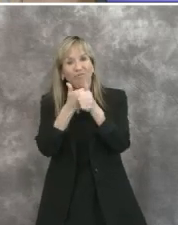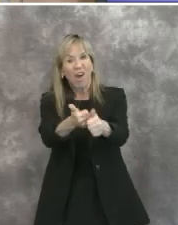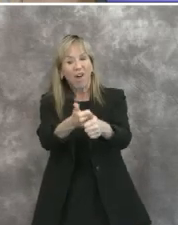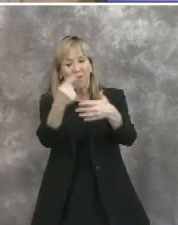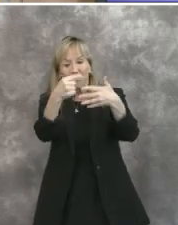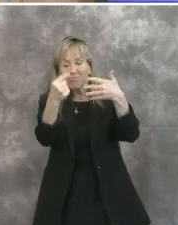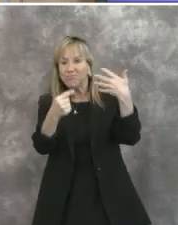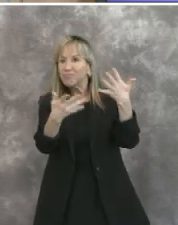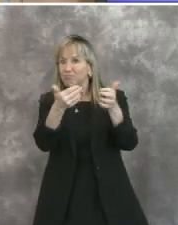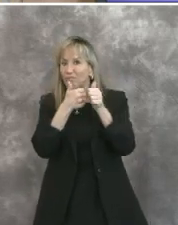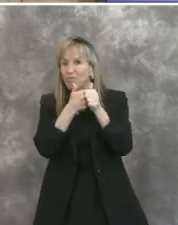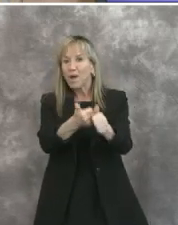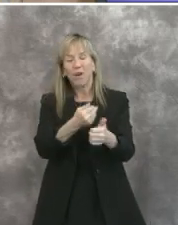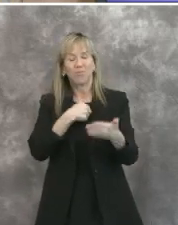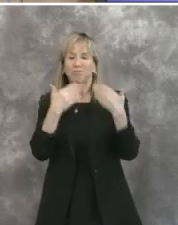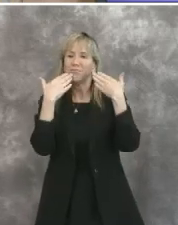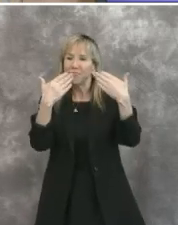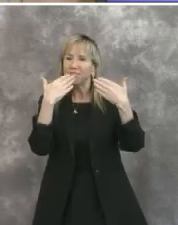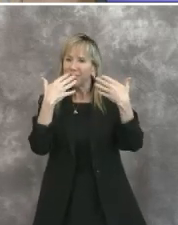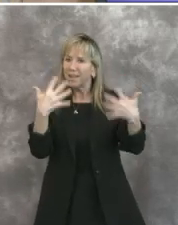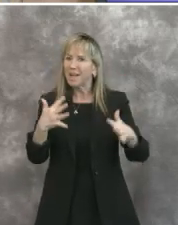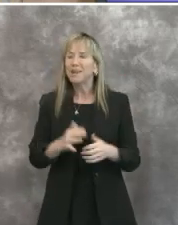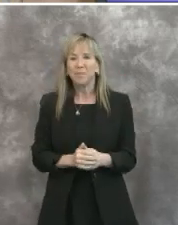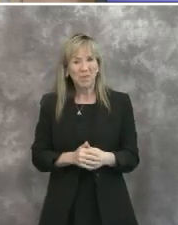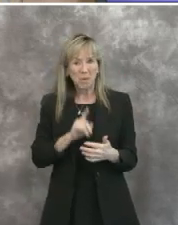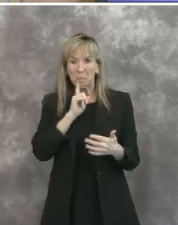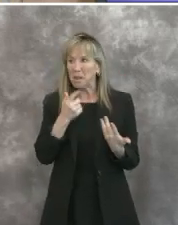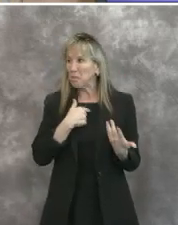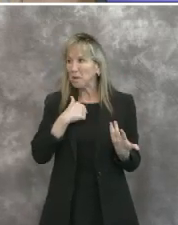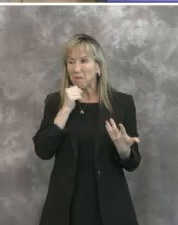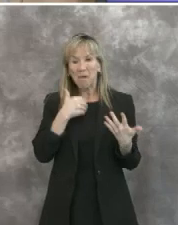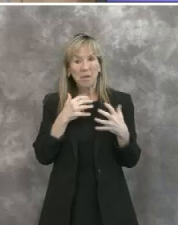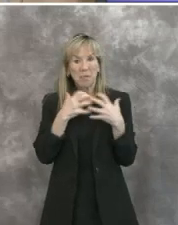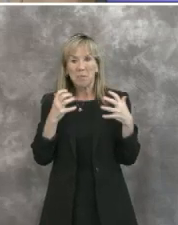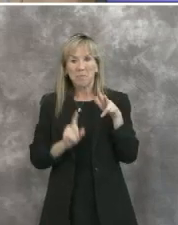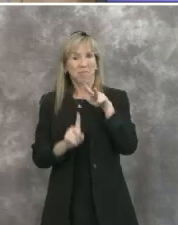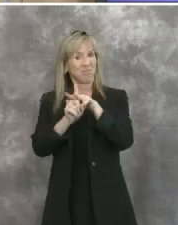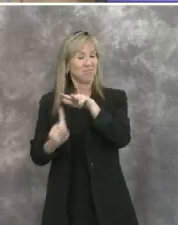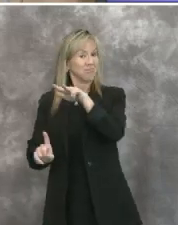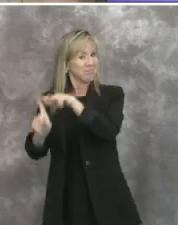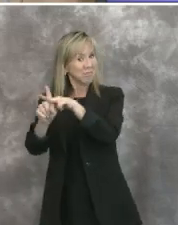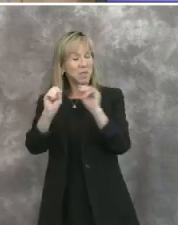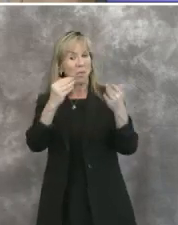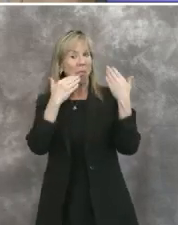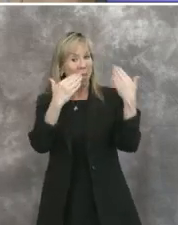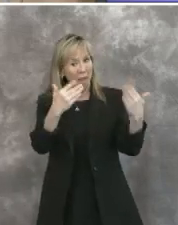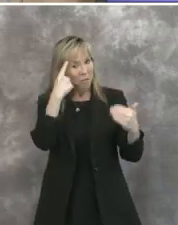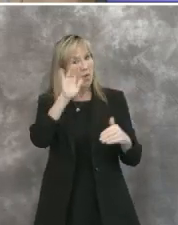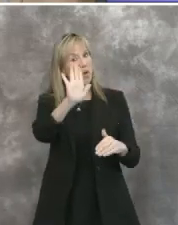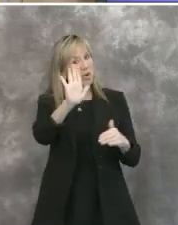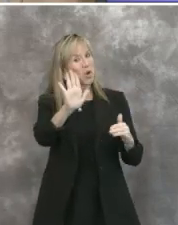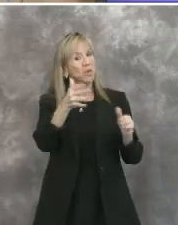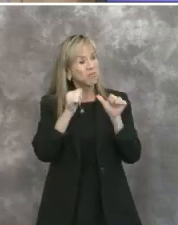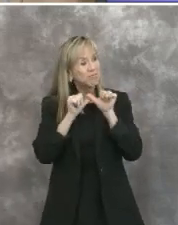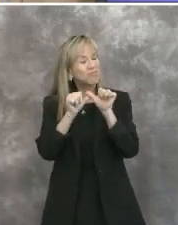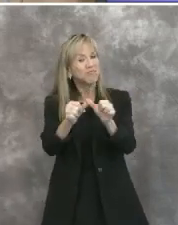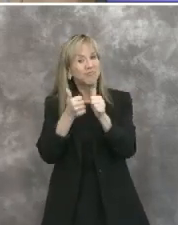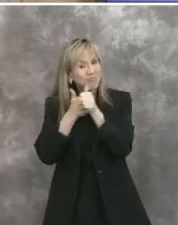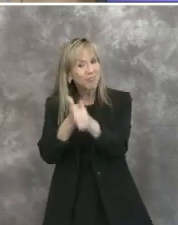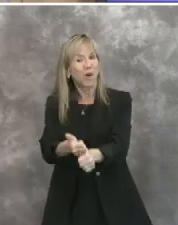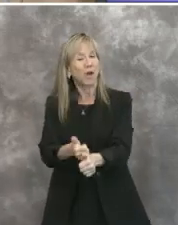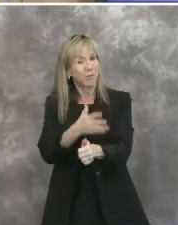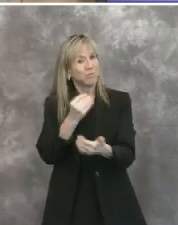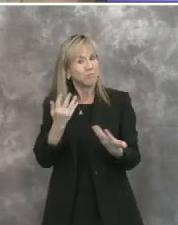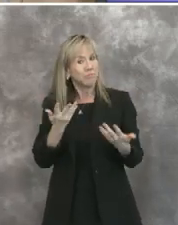do. This weekend, I think we really had very minimal disruptions, and so we thank you for your concurrence and abiding